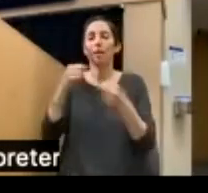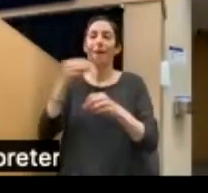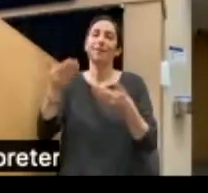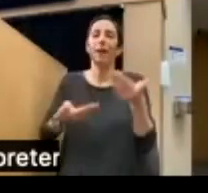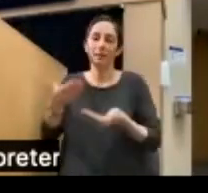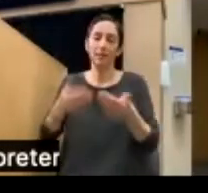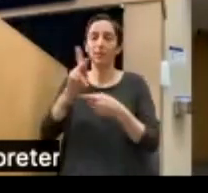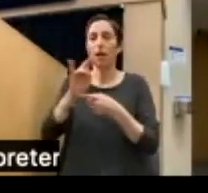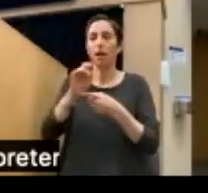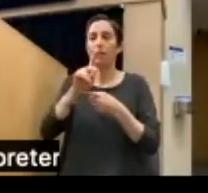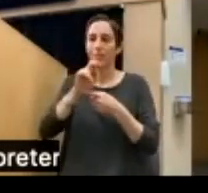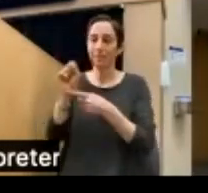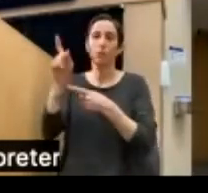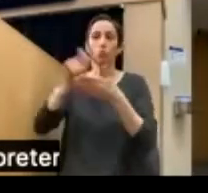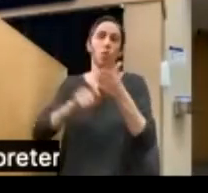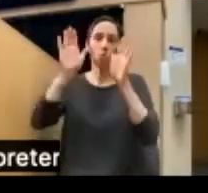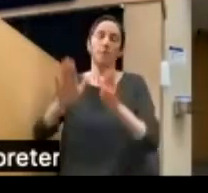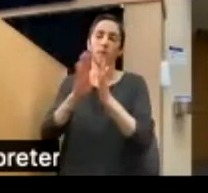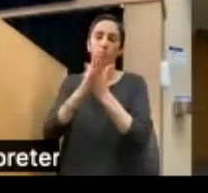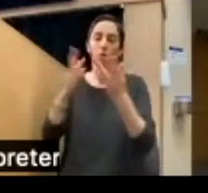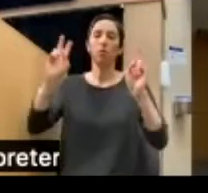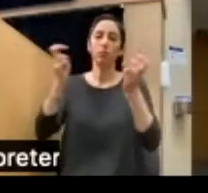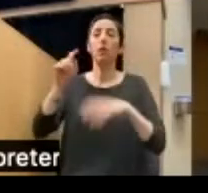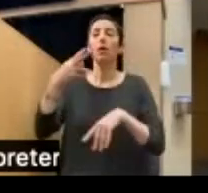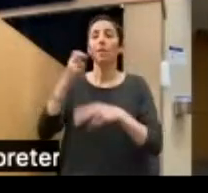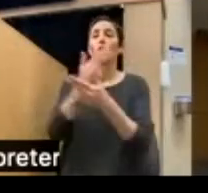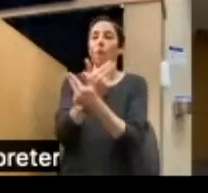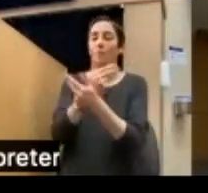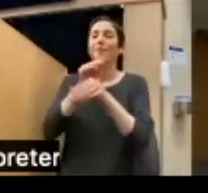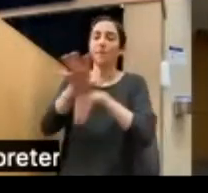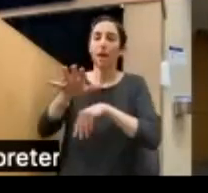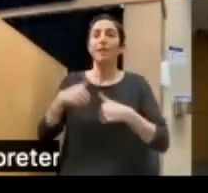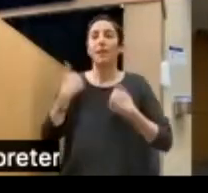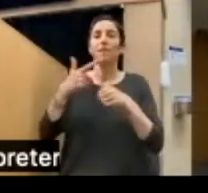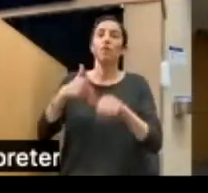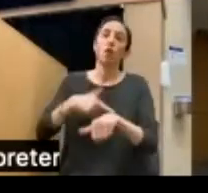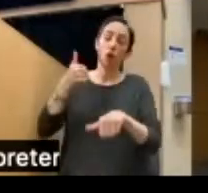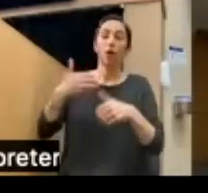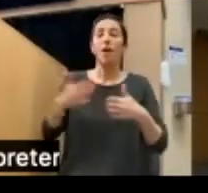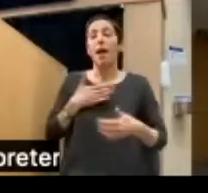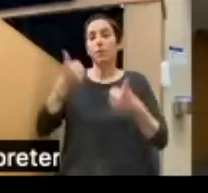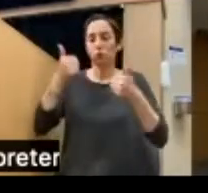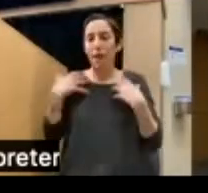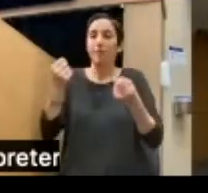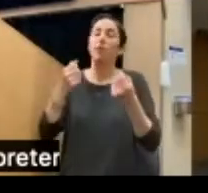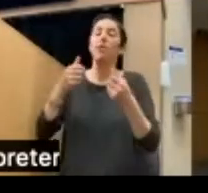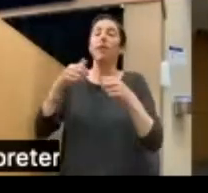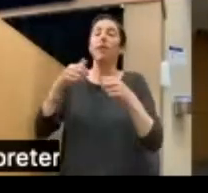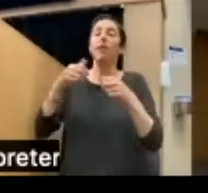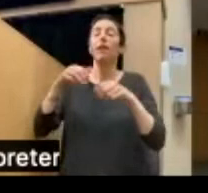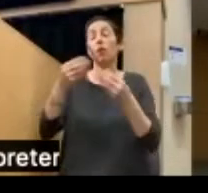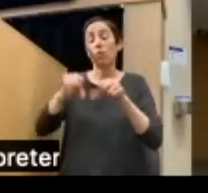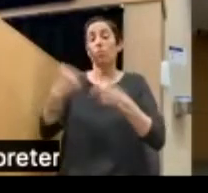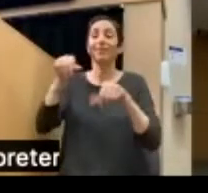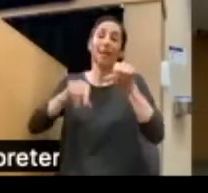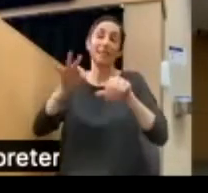an outstanding book, The Rabbit Effect: Live Longer, Happier, and Healthier with the Groundbreaking Science of Kindness. It is so fitting that she is